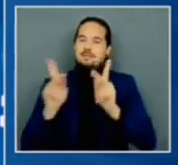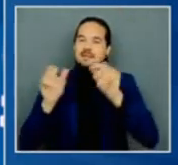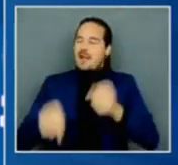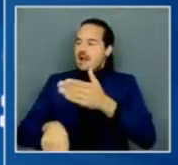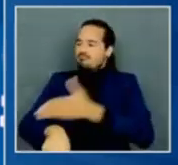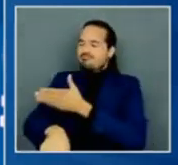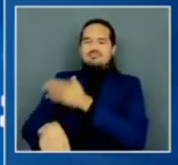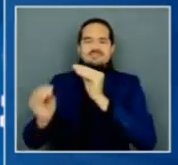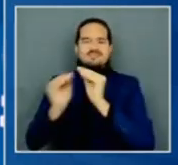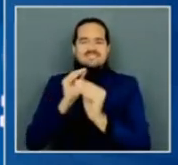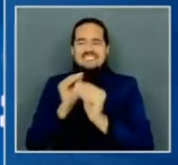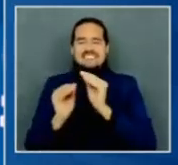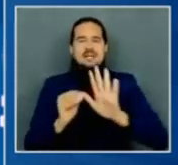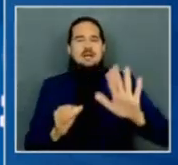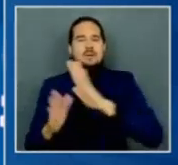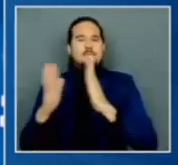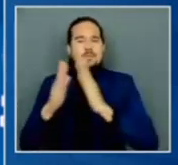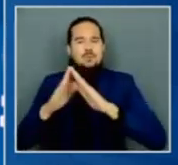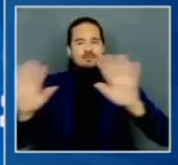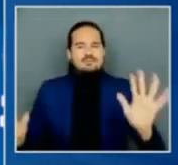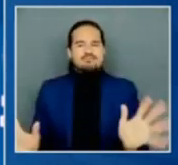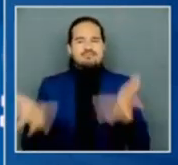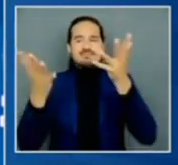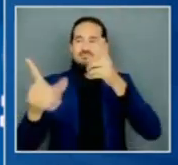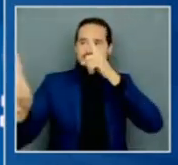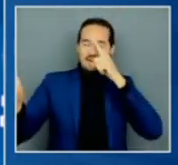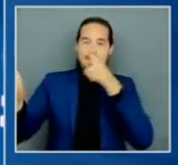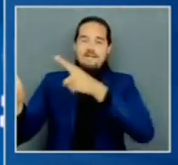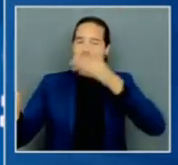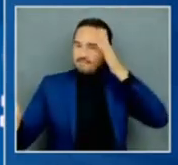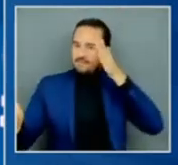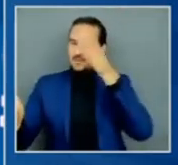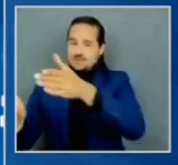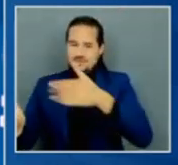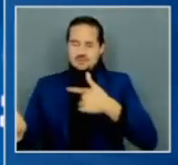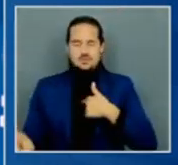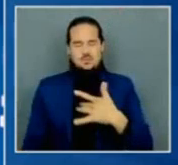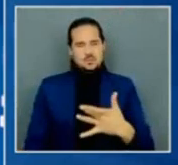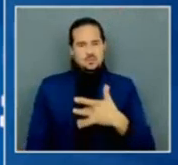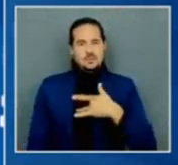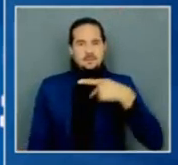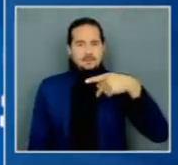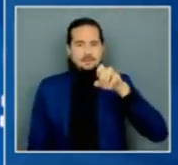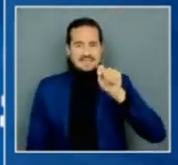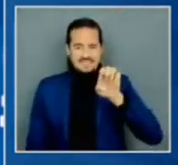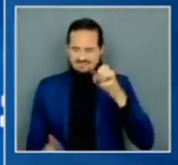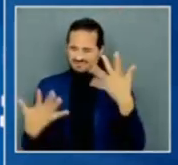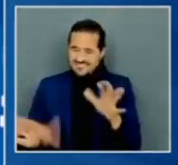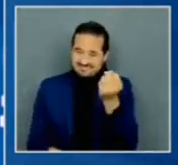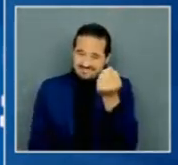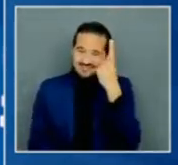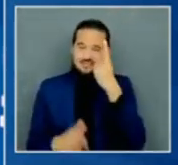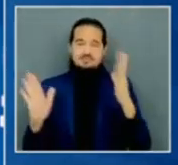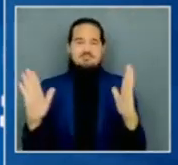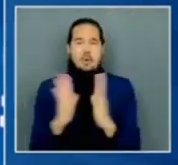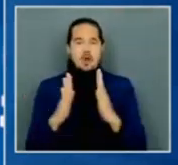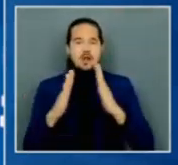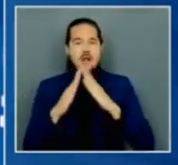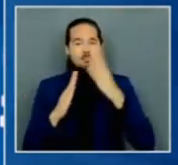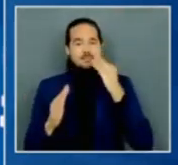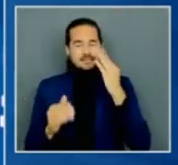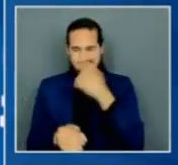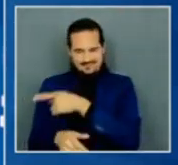and rebuilding our communities for the future. Pete's got a great perspective of a mayor that solves problems and brings people